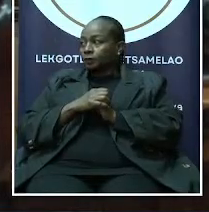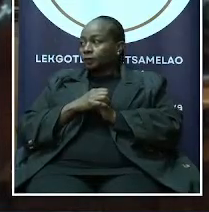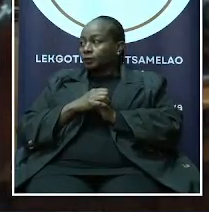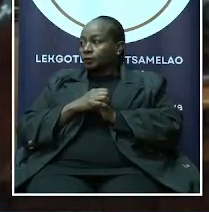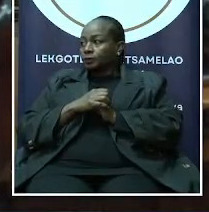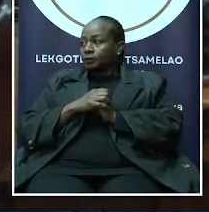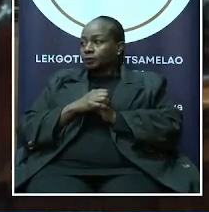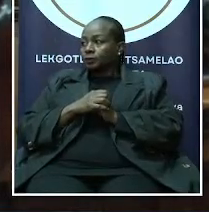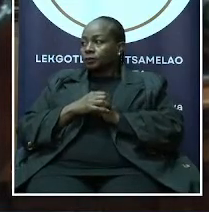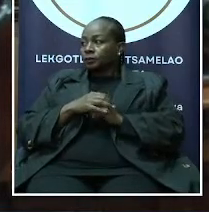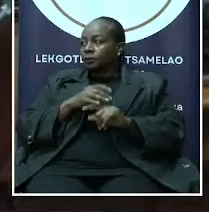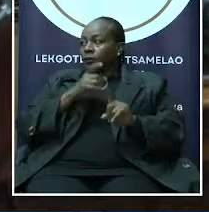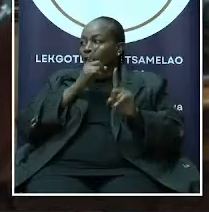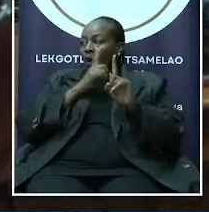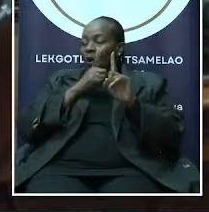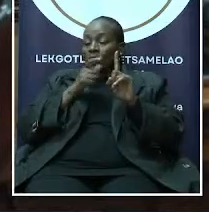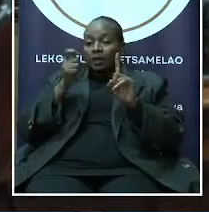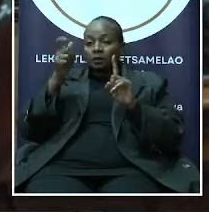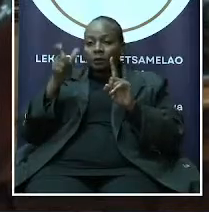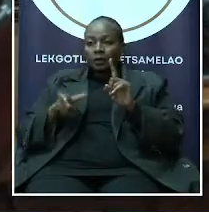Point of order, Speaker.